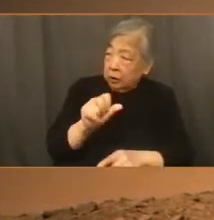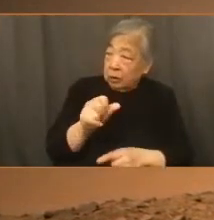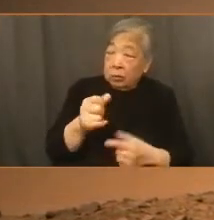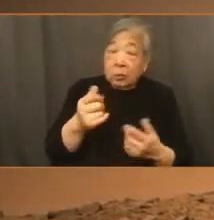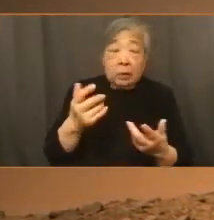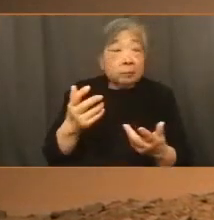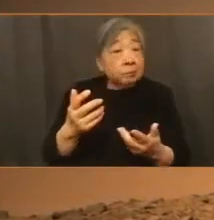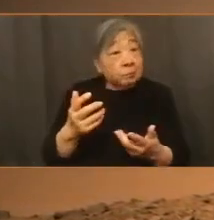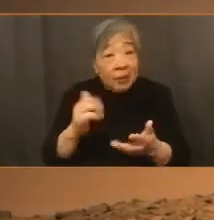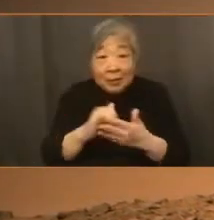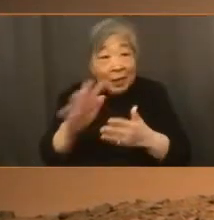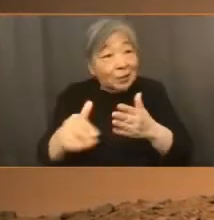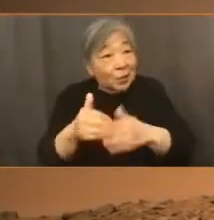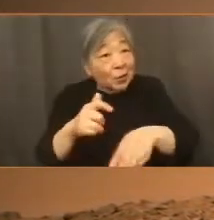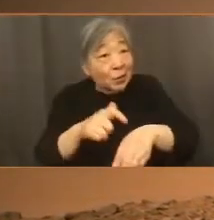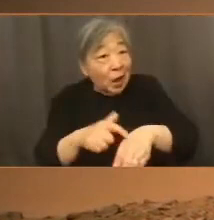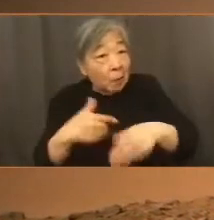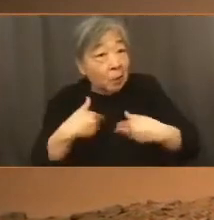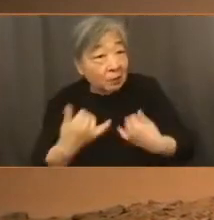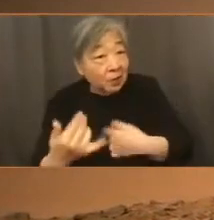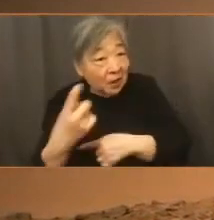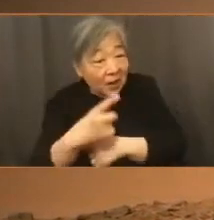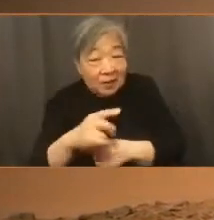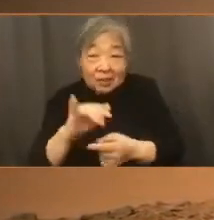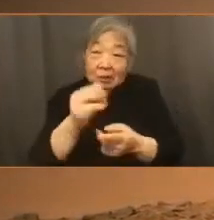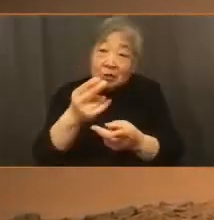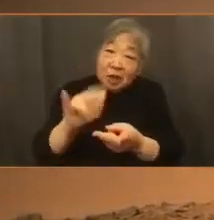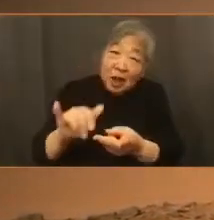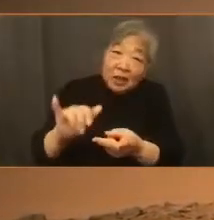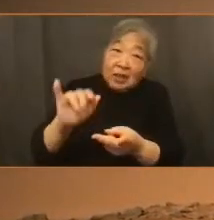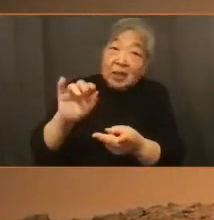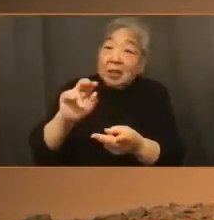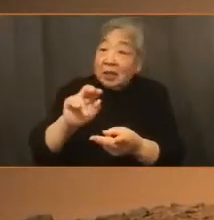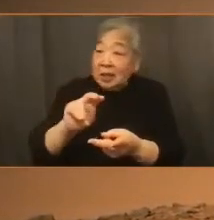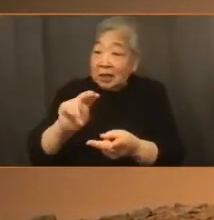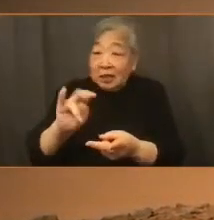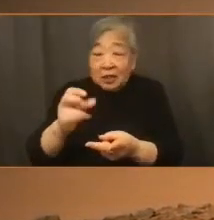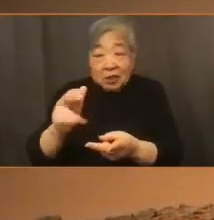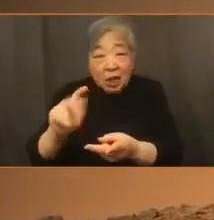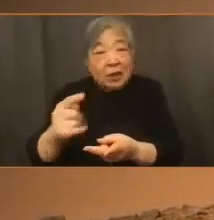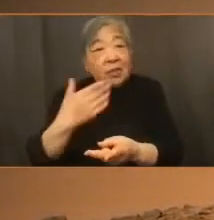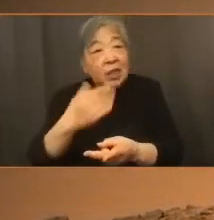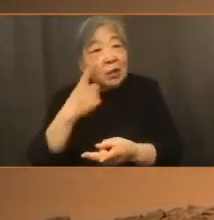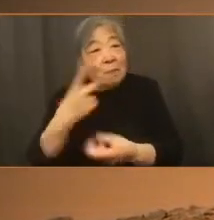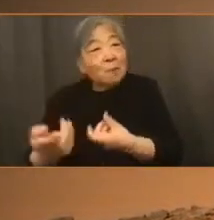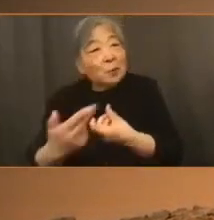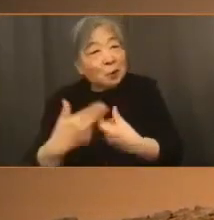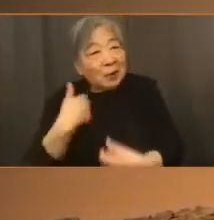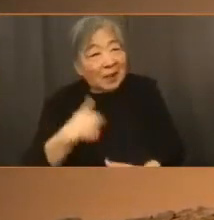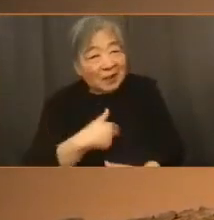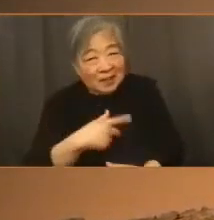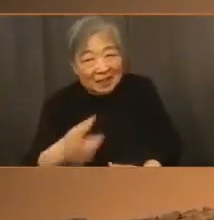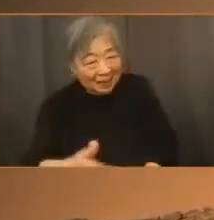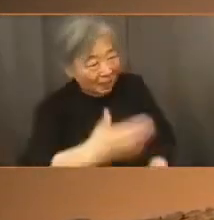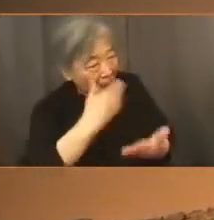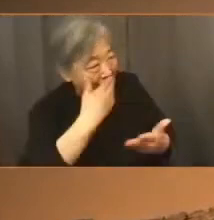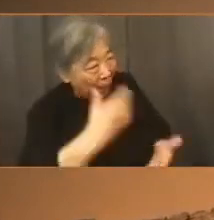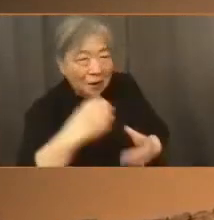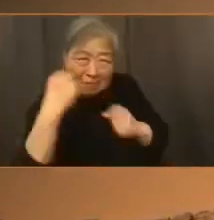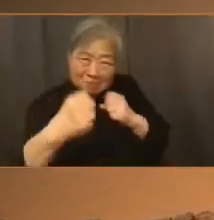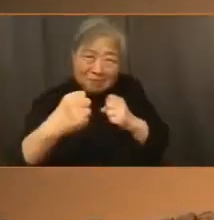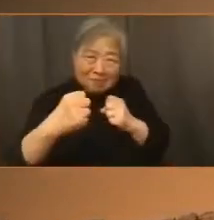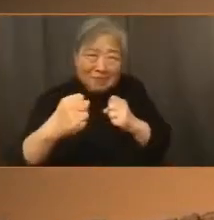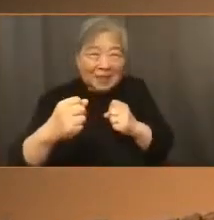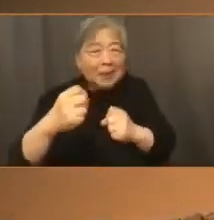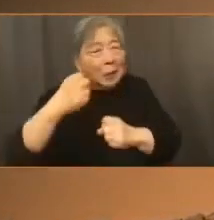So thank you for joining us, Johnny and Nishant. Thank you for having us, and go Ingenuity. And go